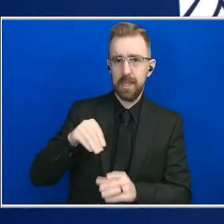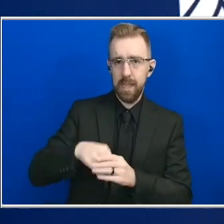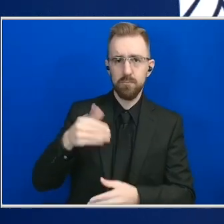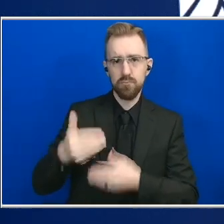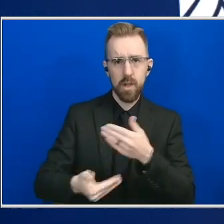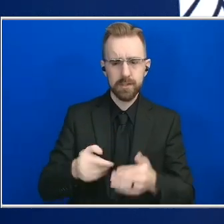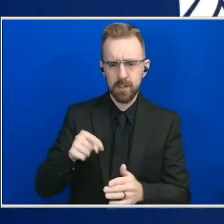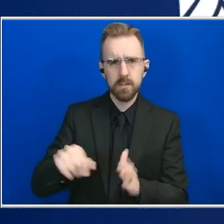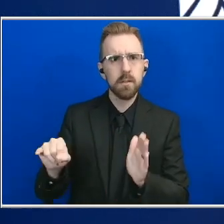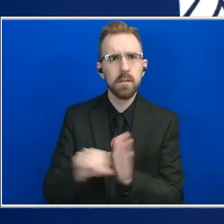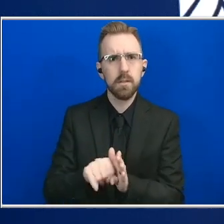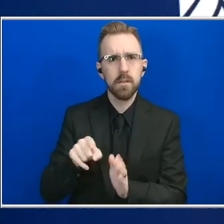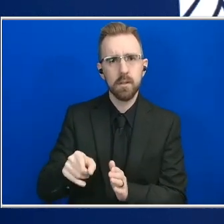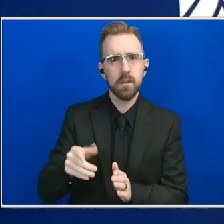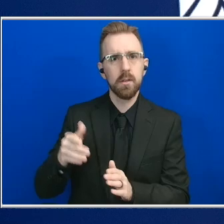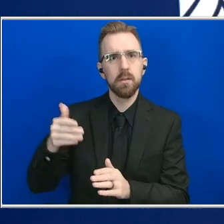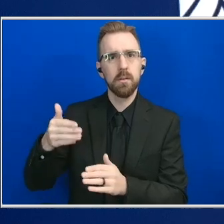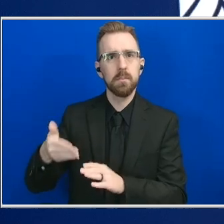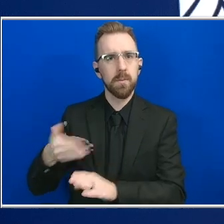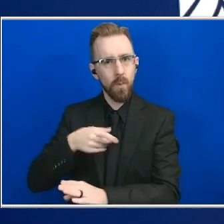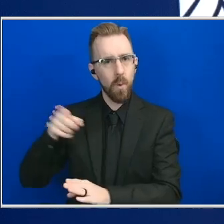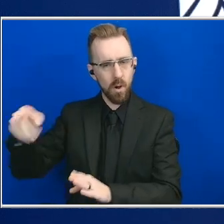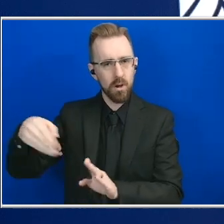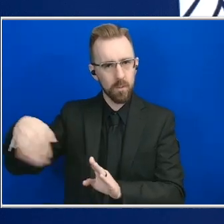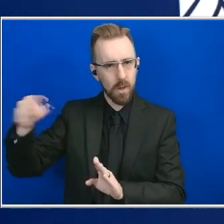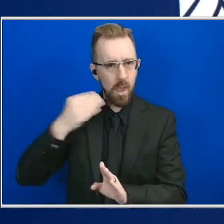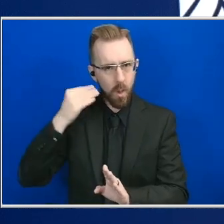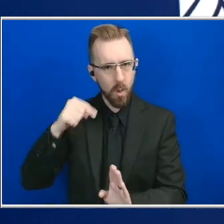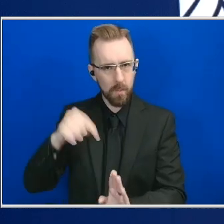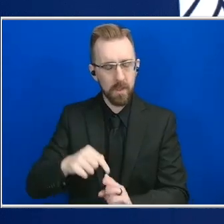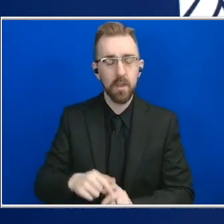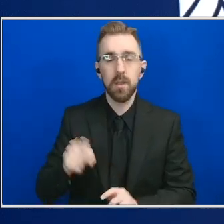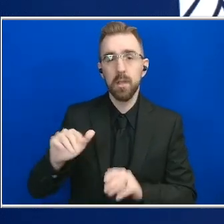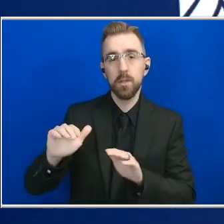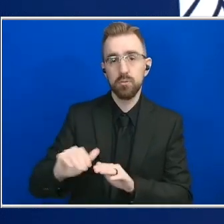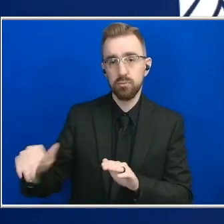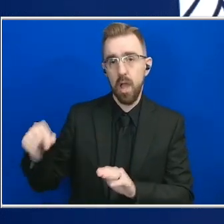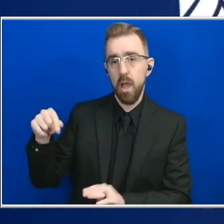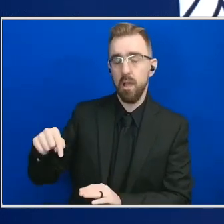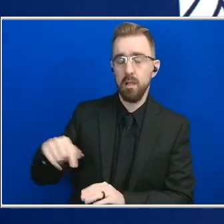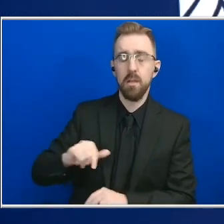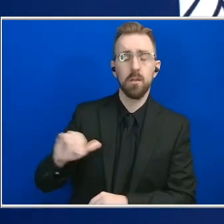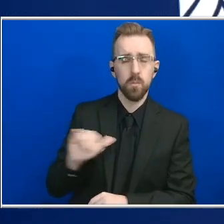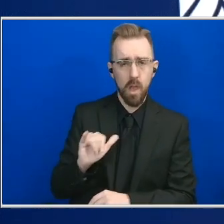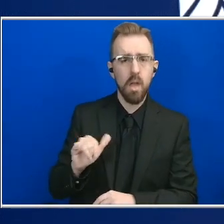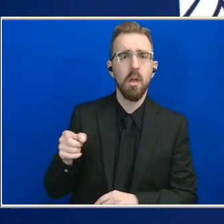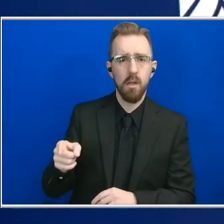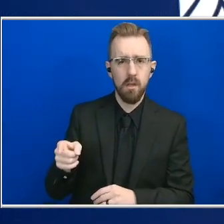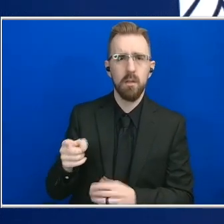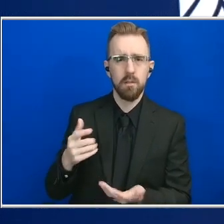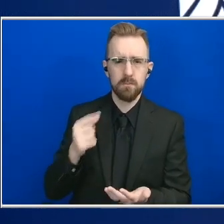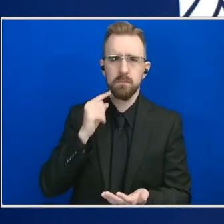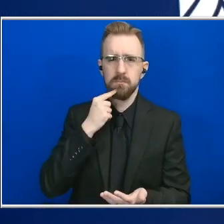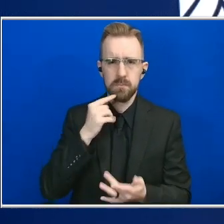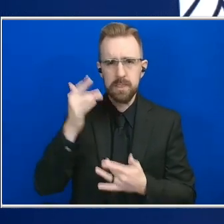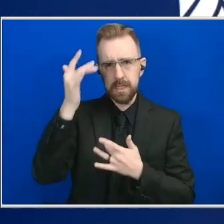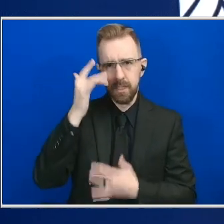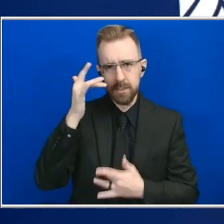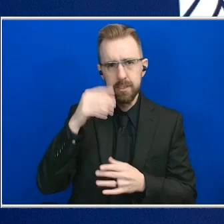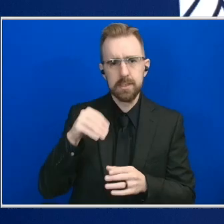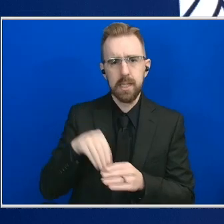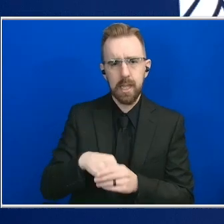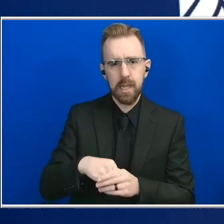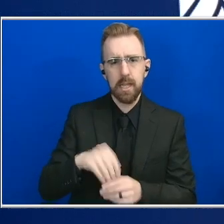going home. This child here as well, there has been a critical illness in a teenager